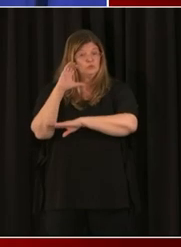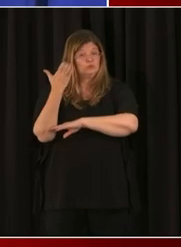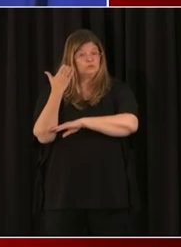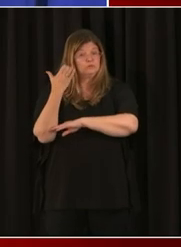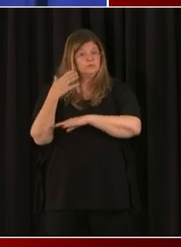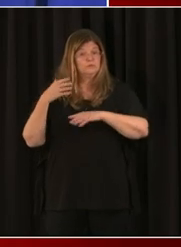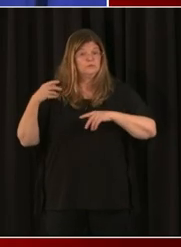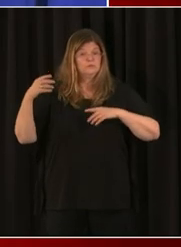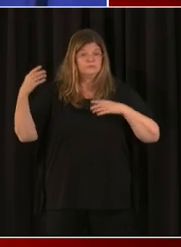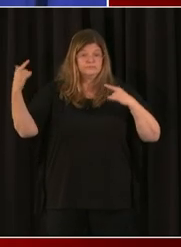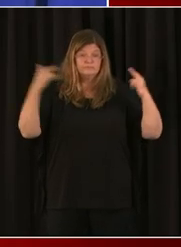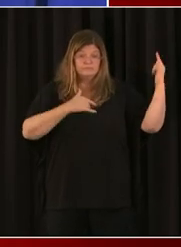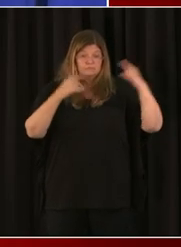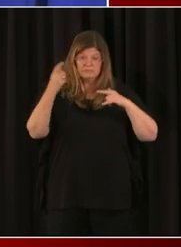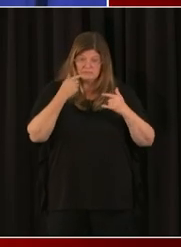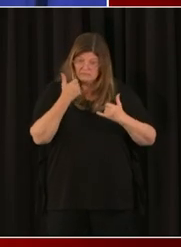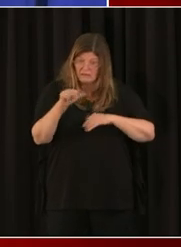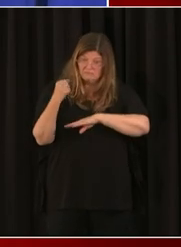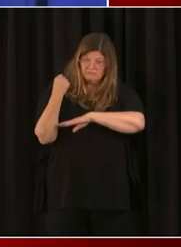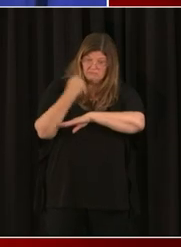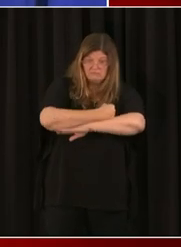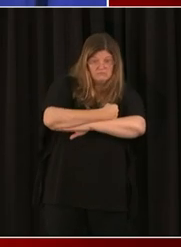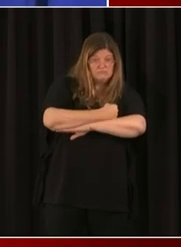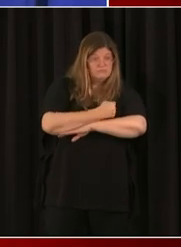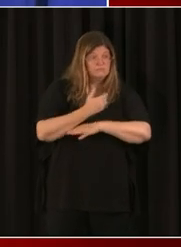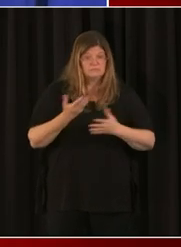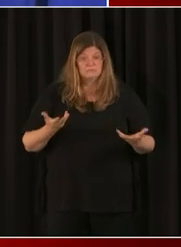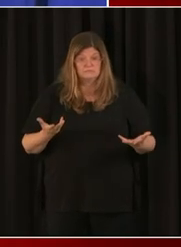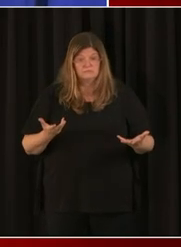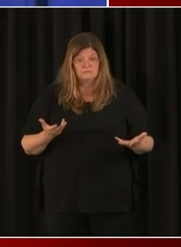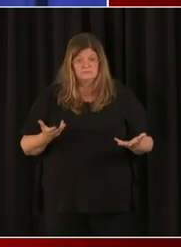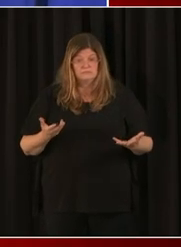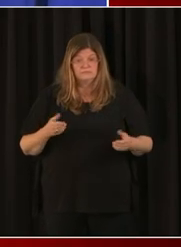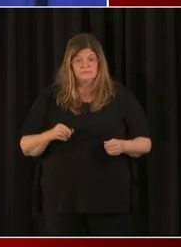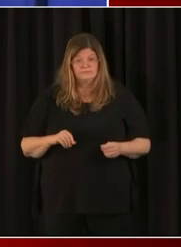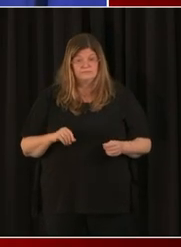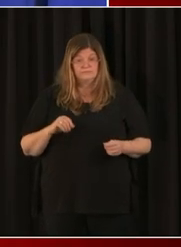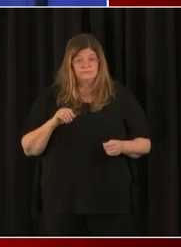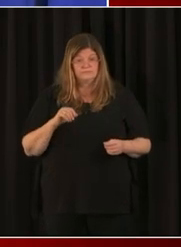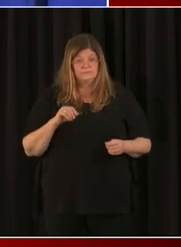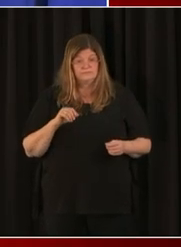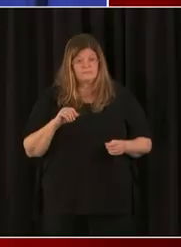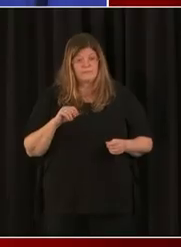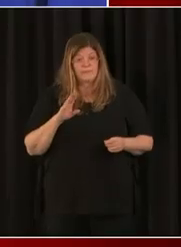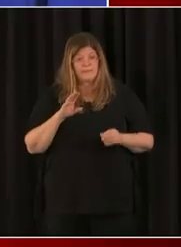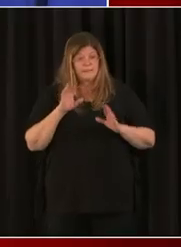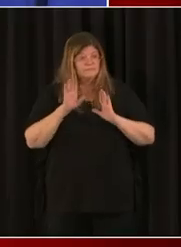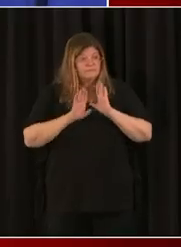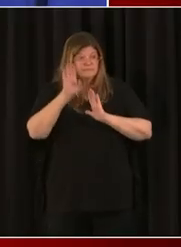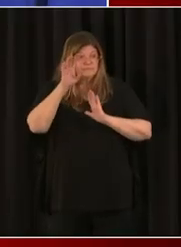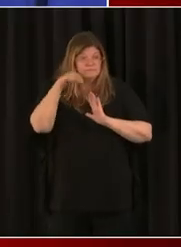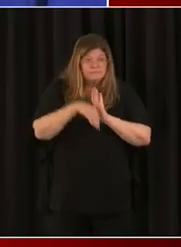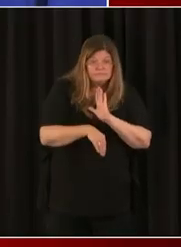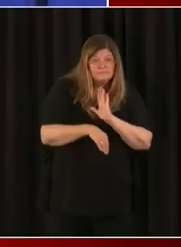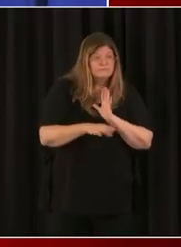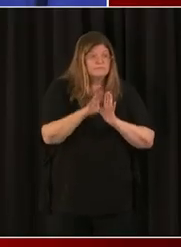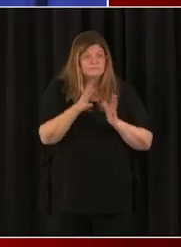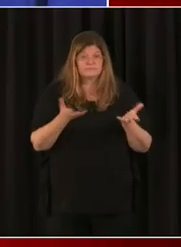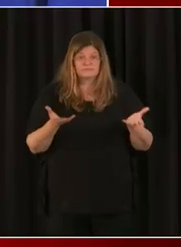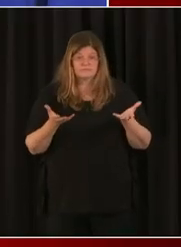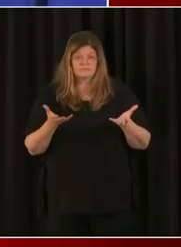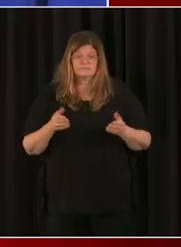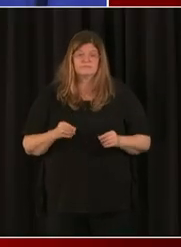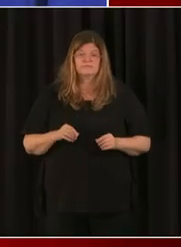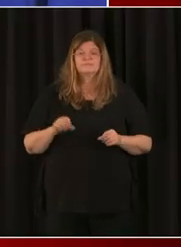travel. Have you guys seen any patterns that you can describe for us today? Sure. To your first question, of course,